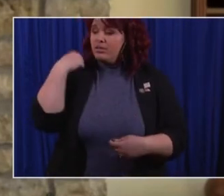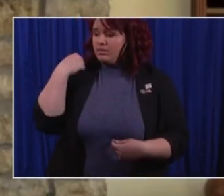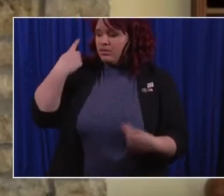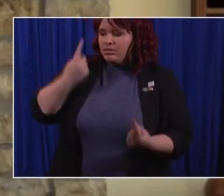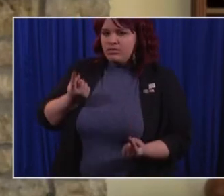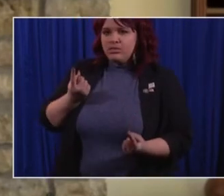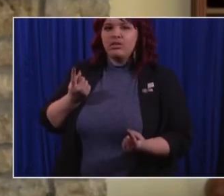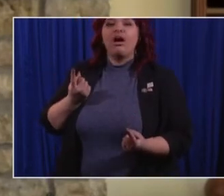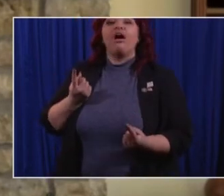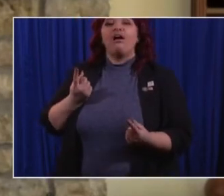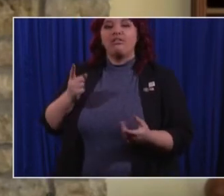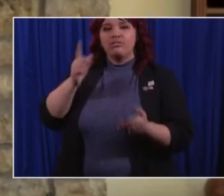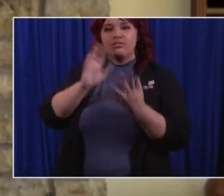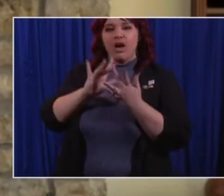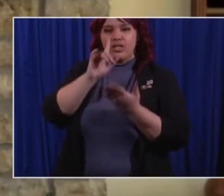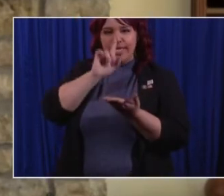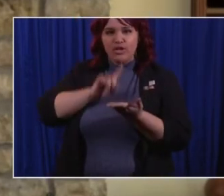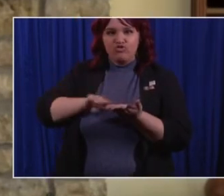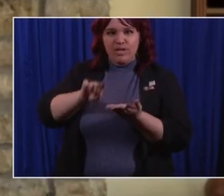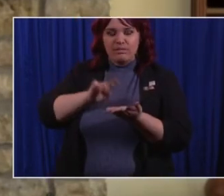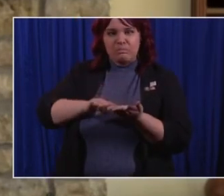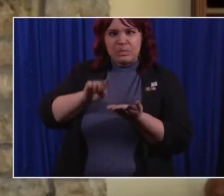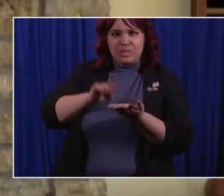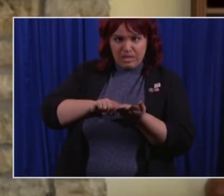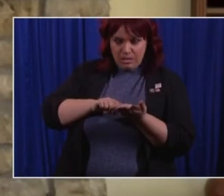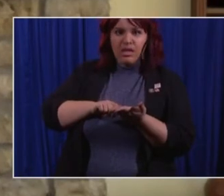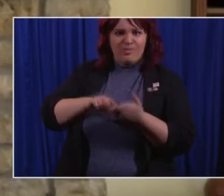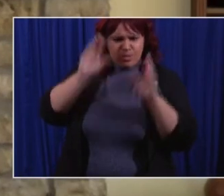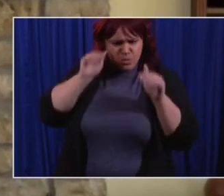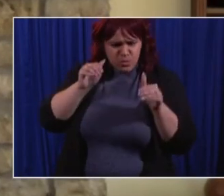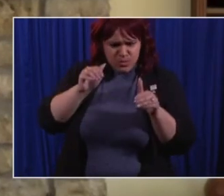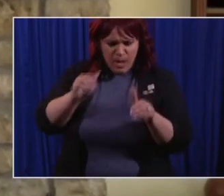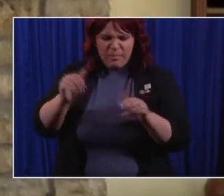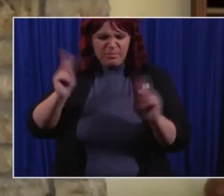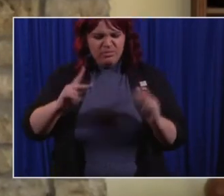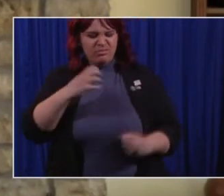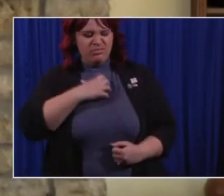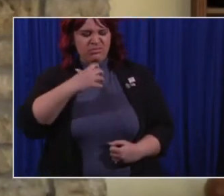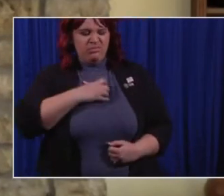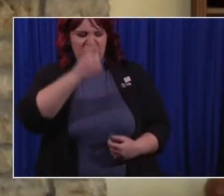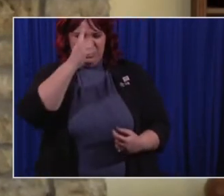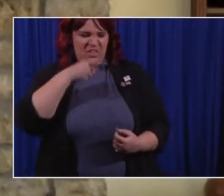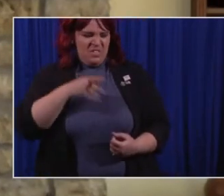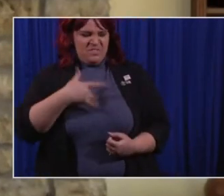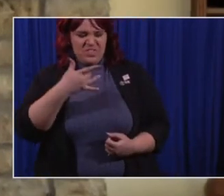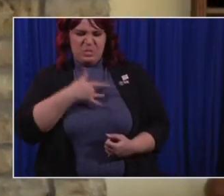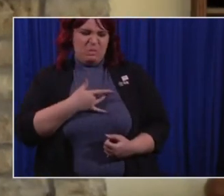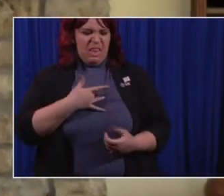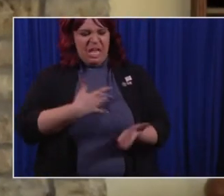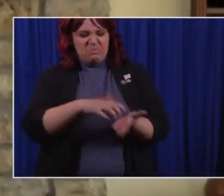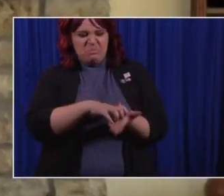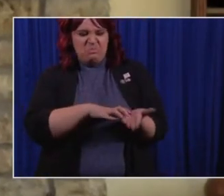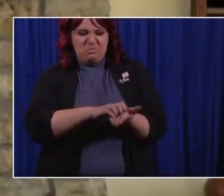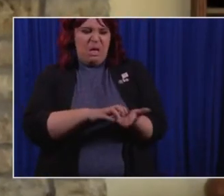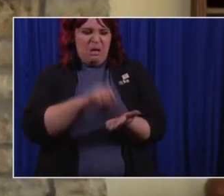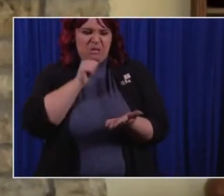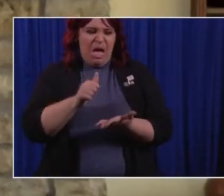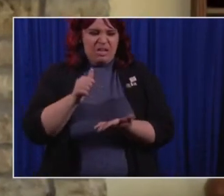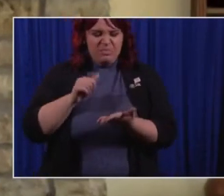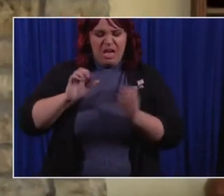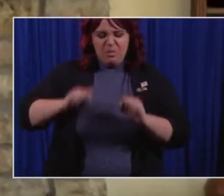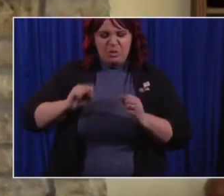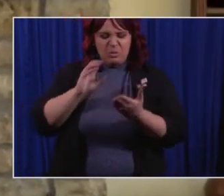going to be looking at when deciding if we've gone too far or if we could allow more people at these things?